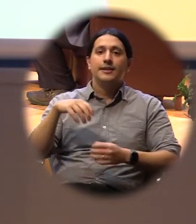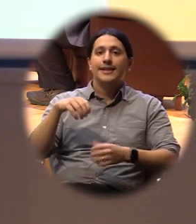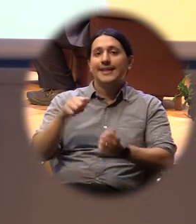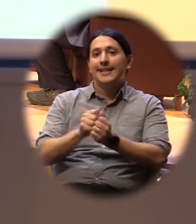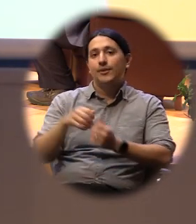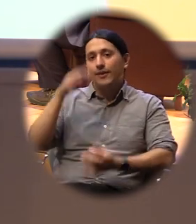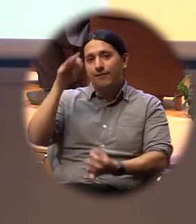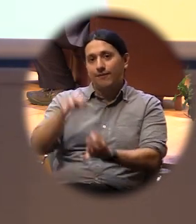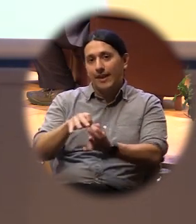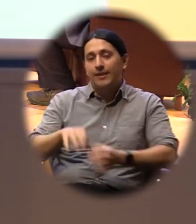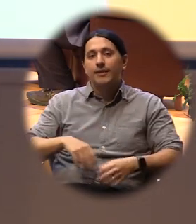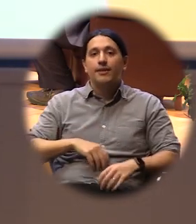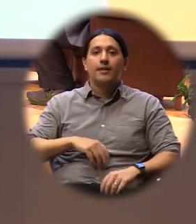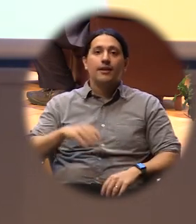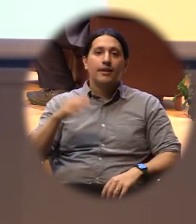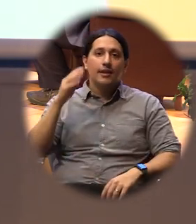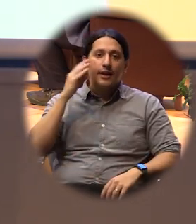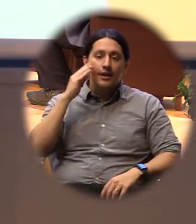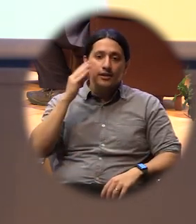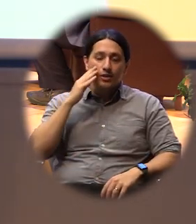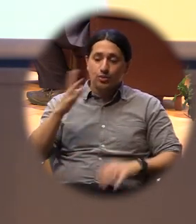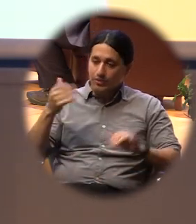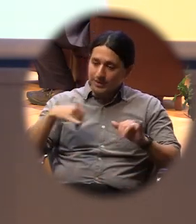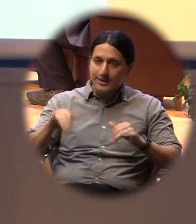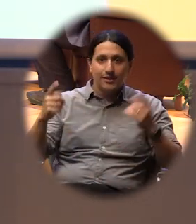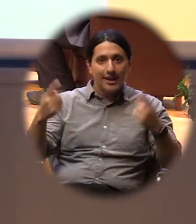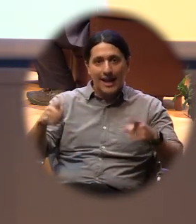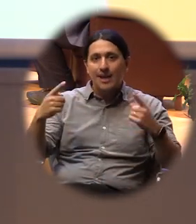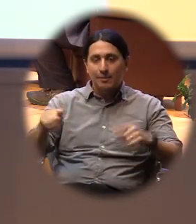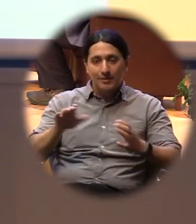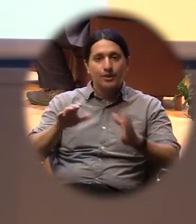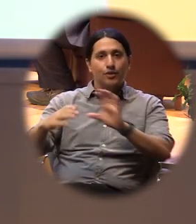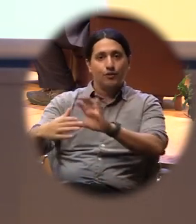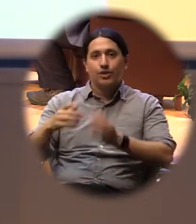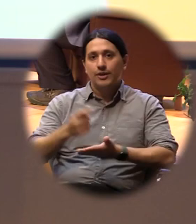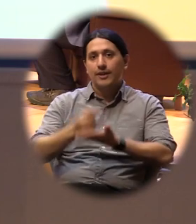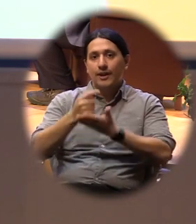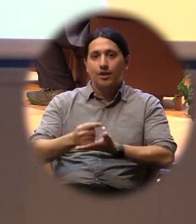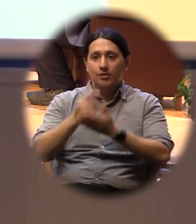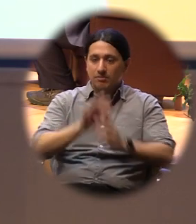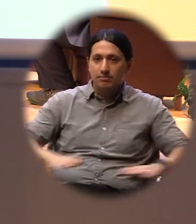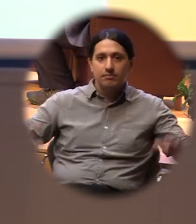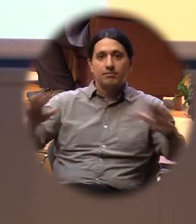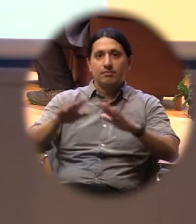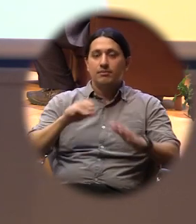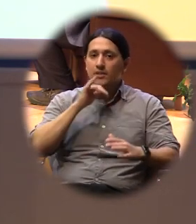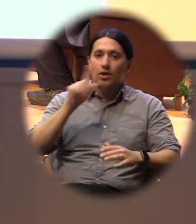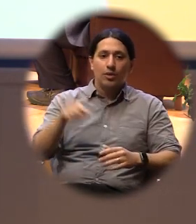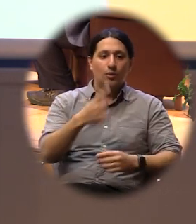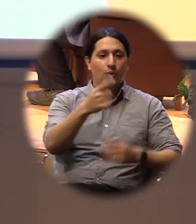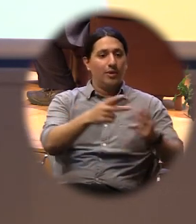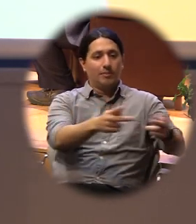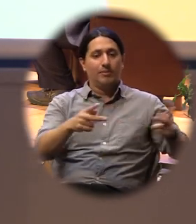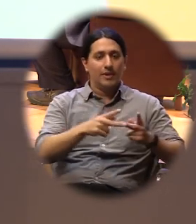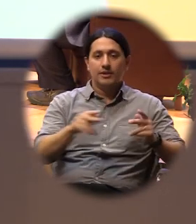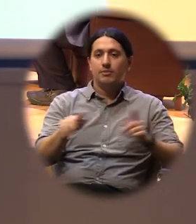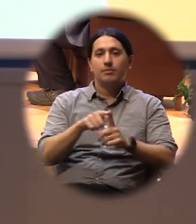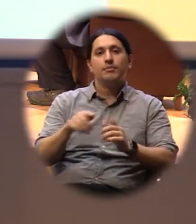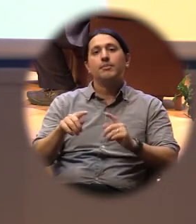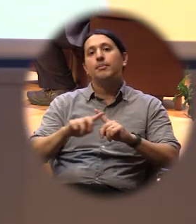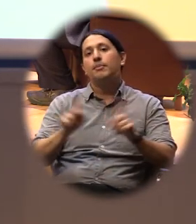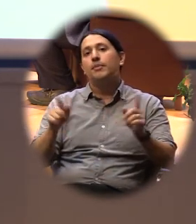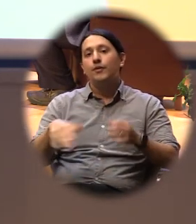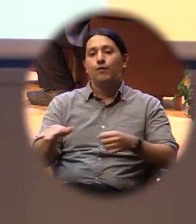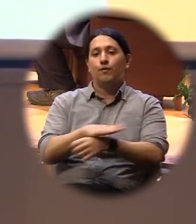still happening today, not just at one particular place, but across the country and across the world, is a big part of why I believe